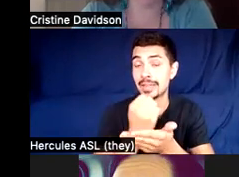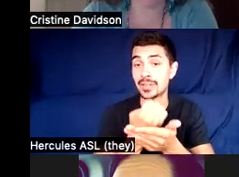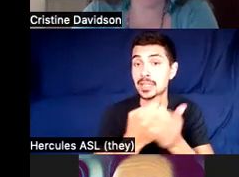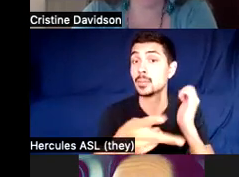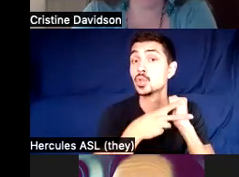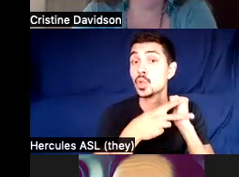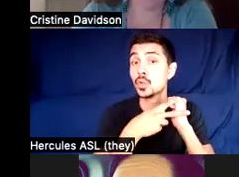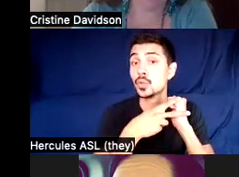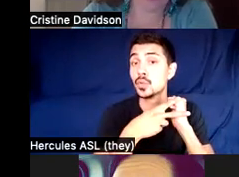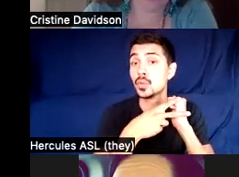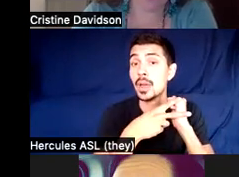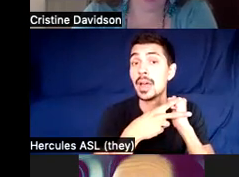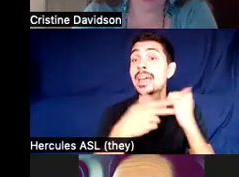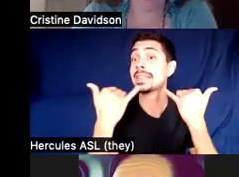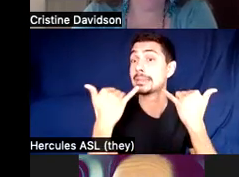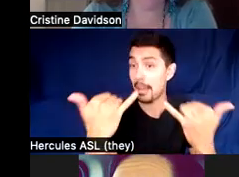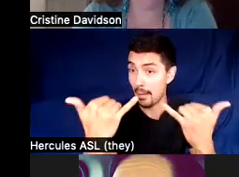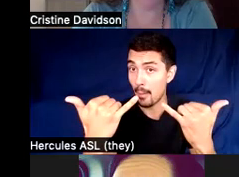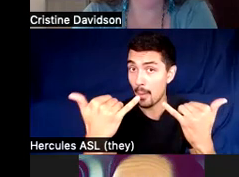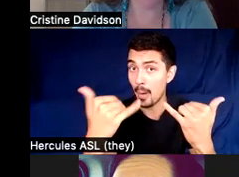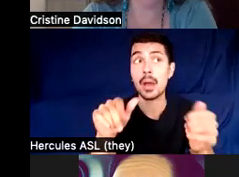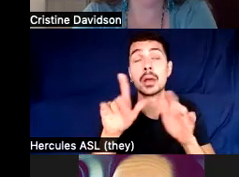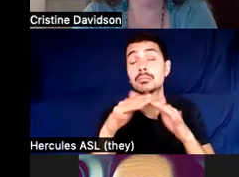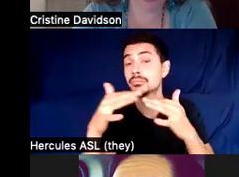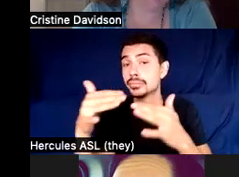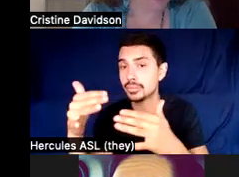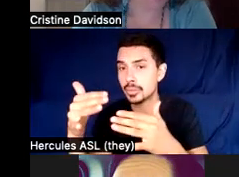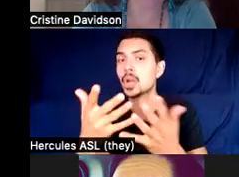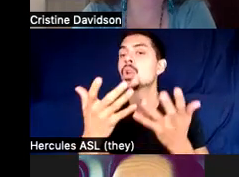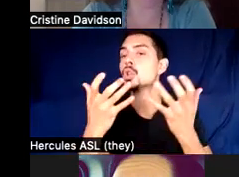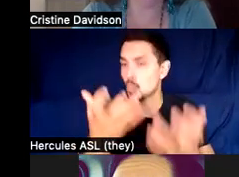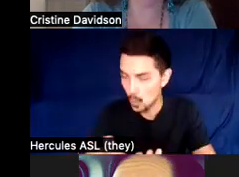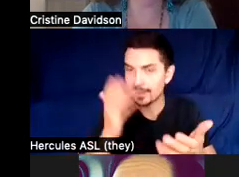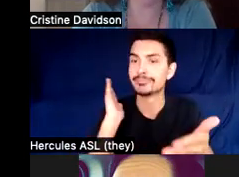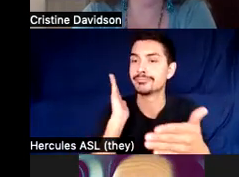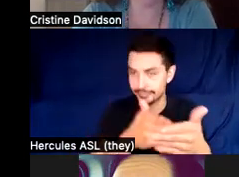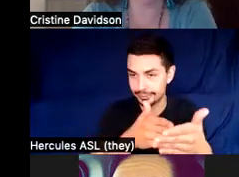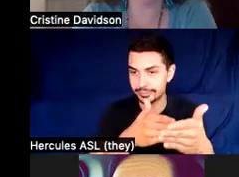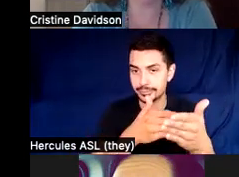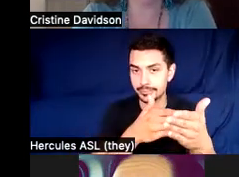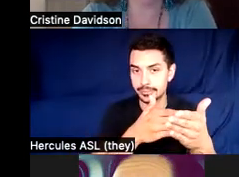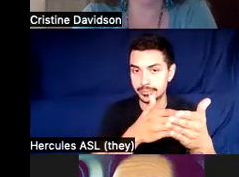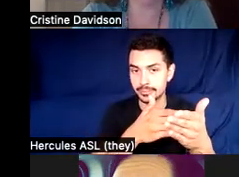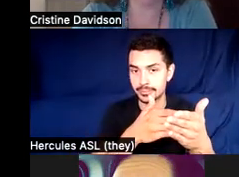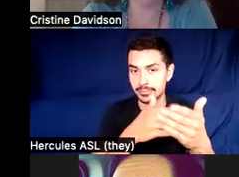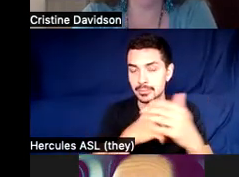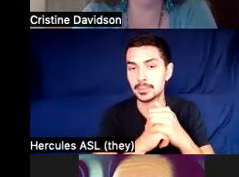some strategies that we can employ here to see if Bev can press the charges?